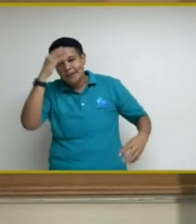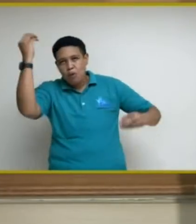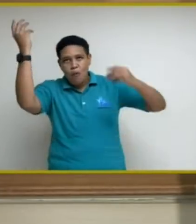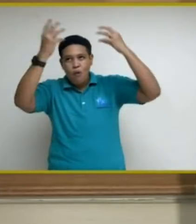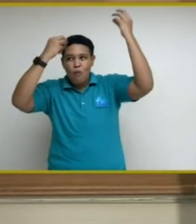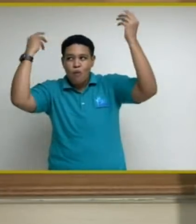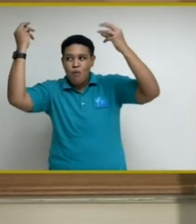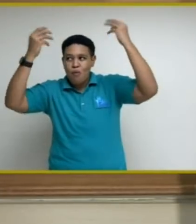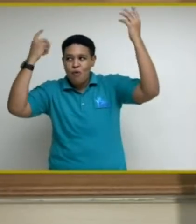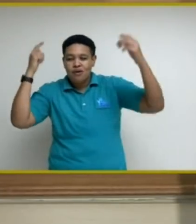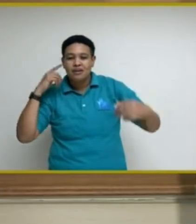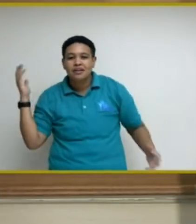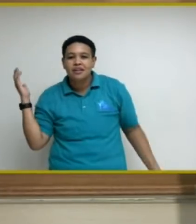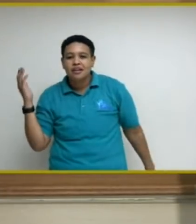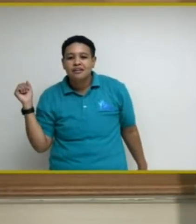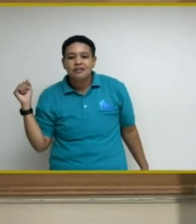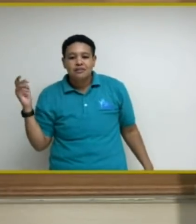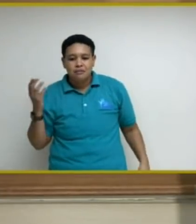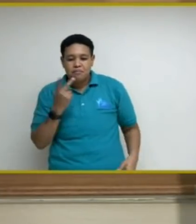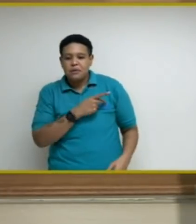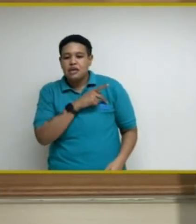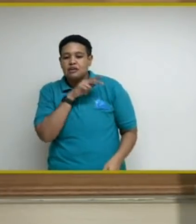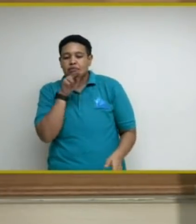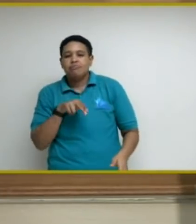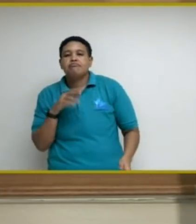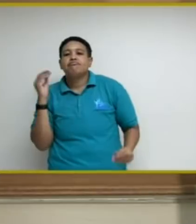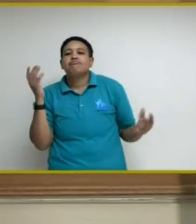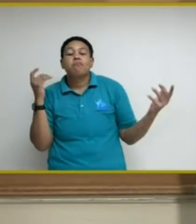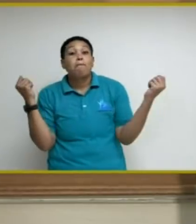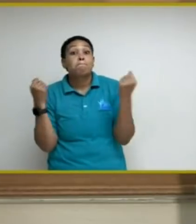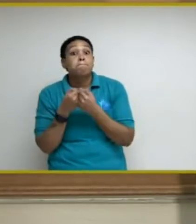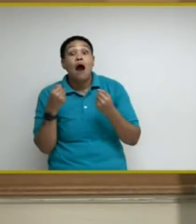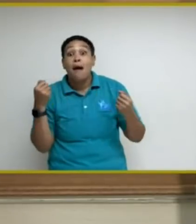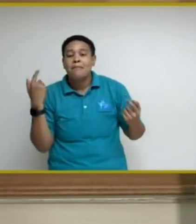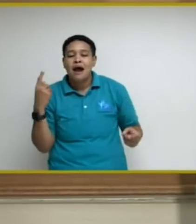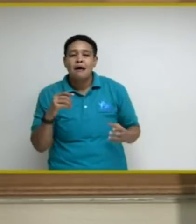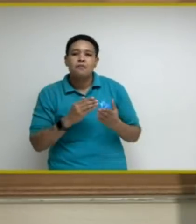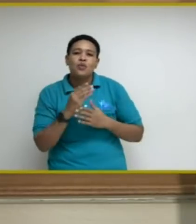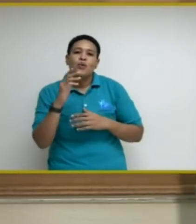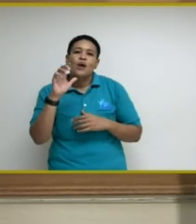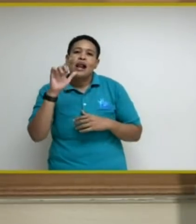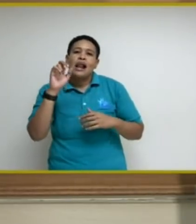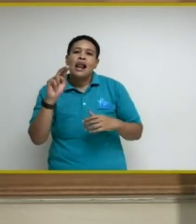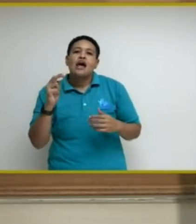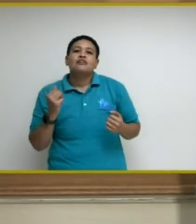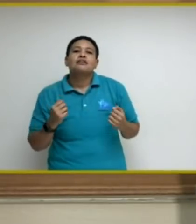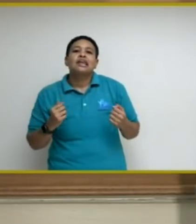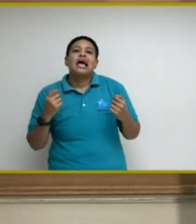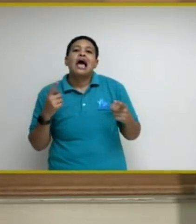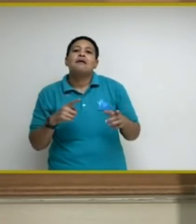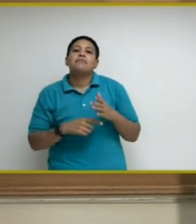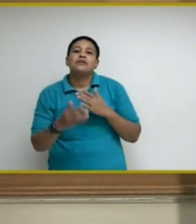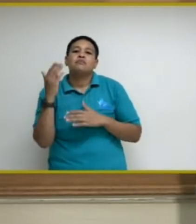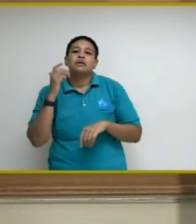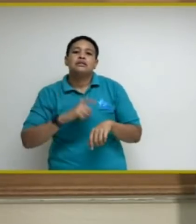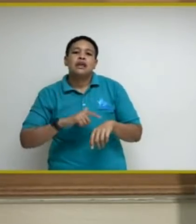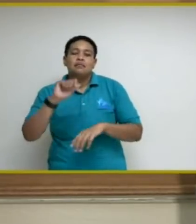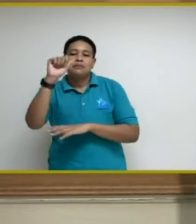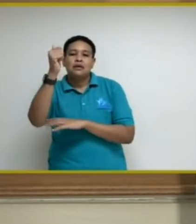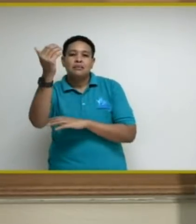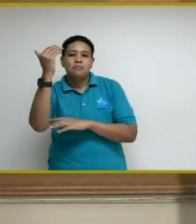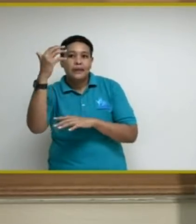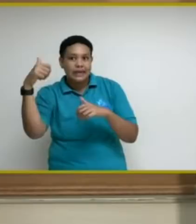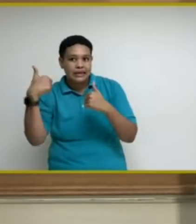ambulance taking a patient through the parish of Clarendon. It happened this morning at about 10